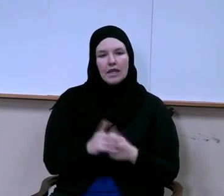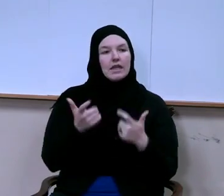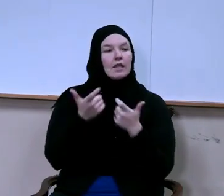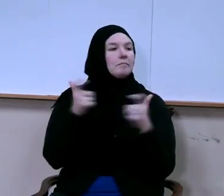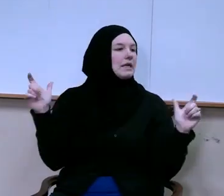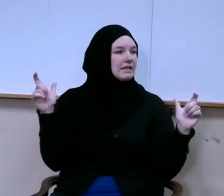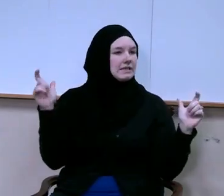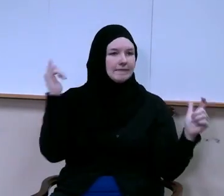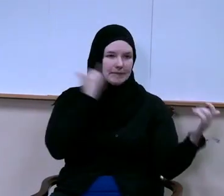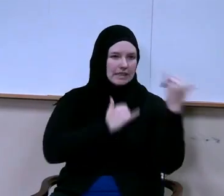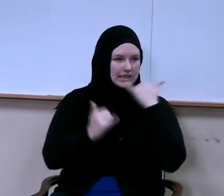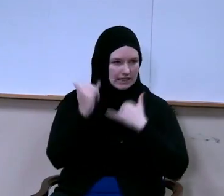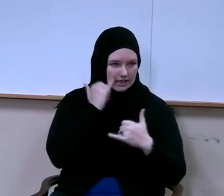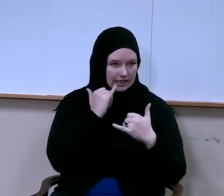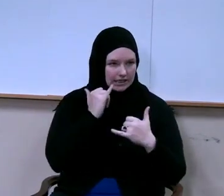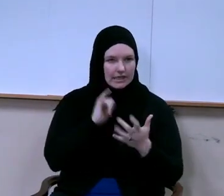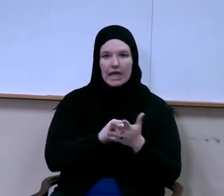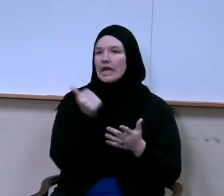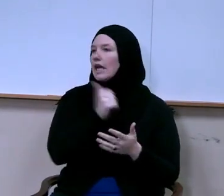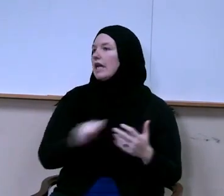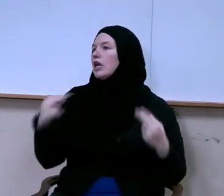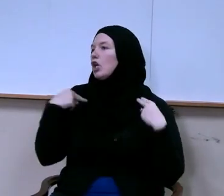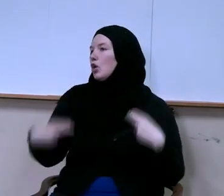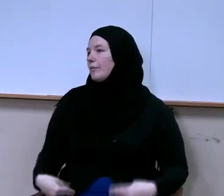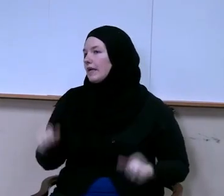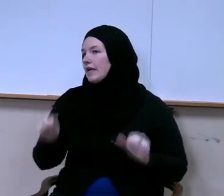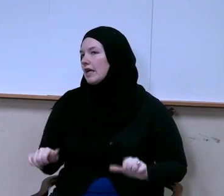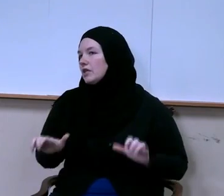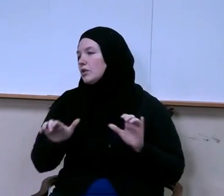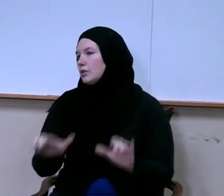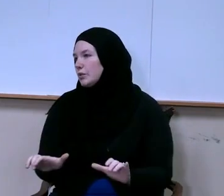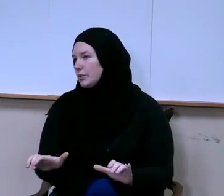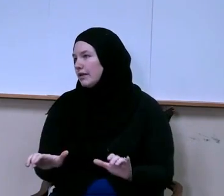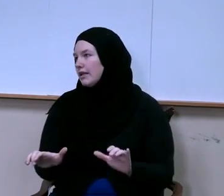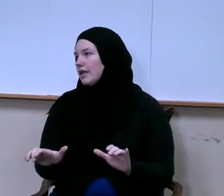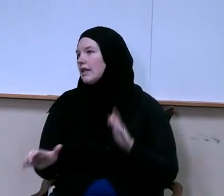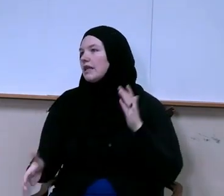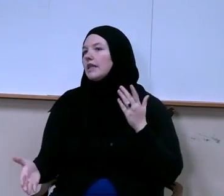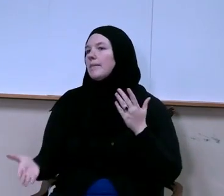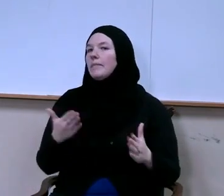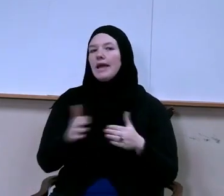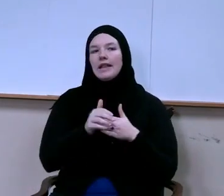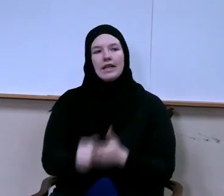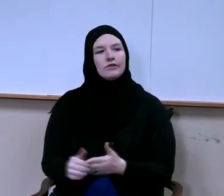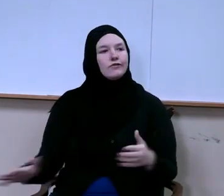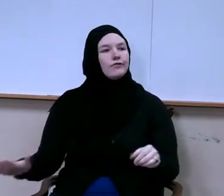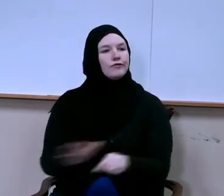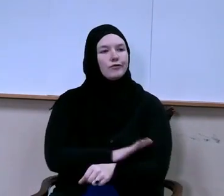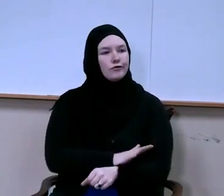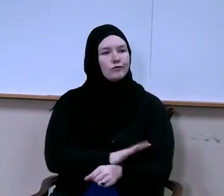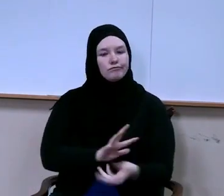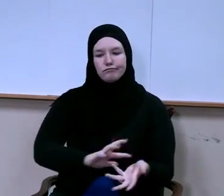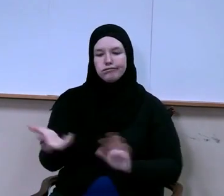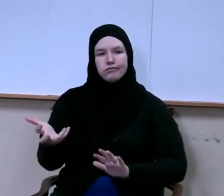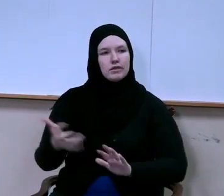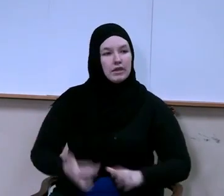And the biggest mistake that any human could do that may lead to his full destruction, both